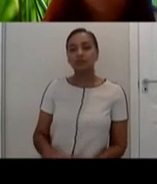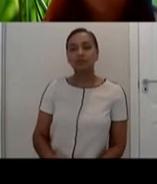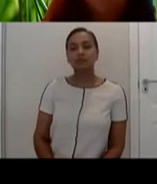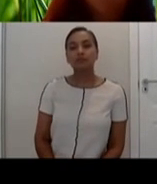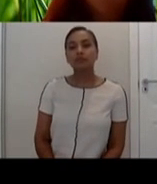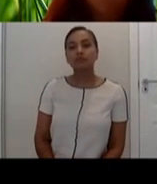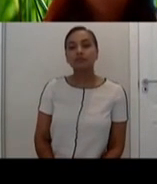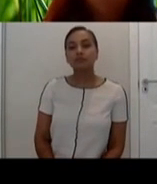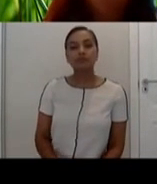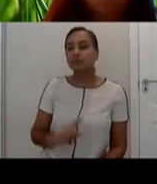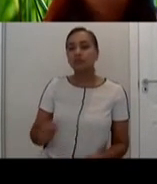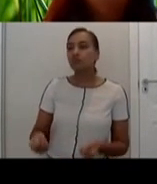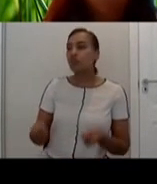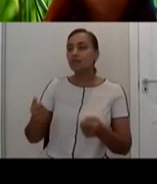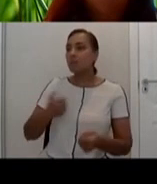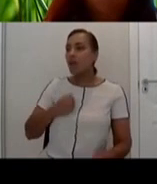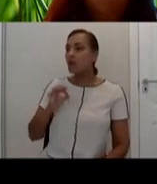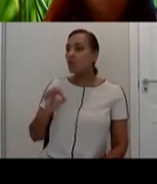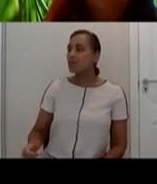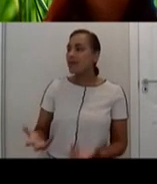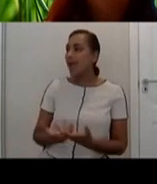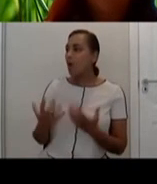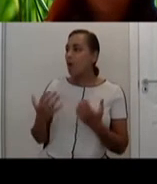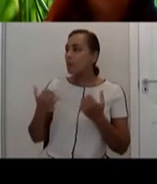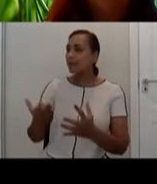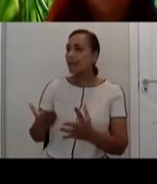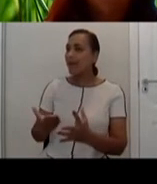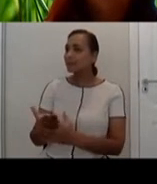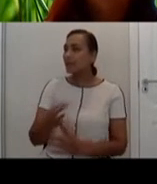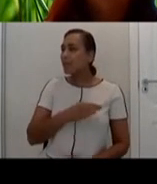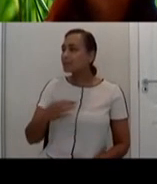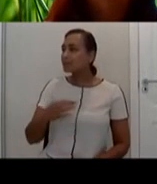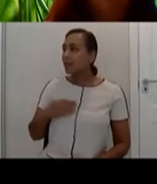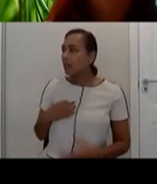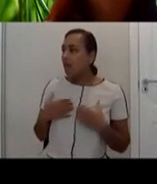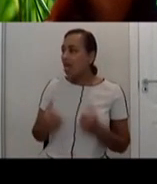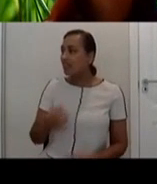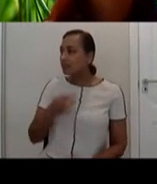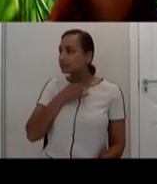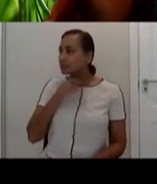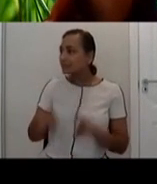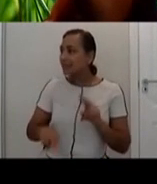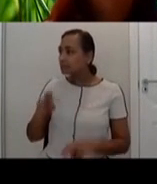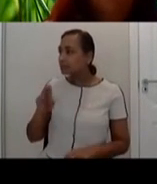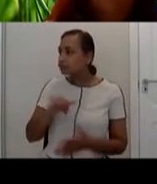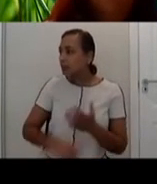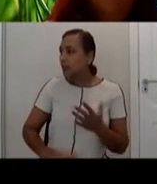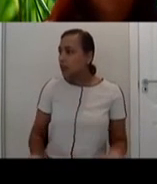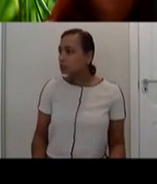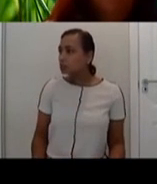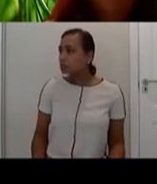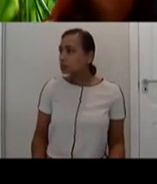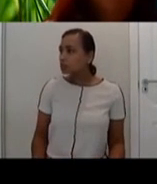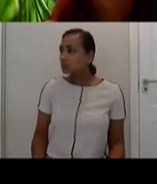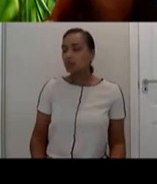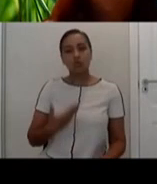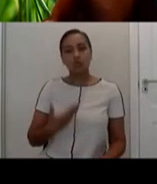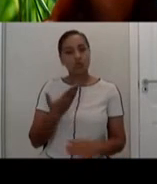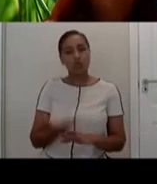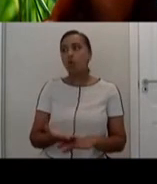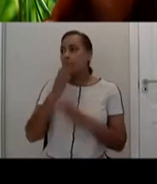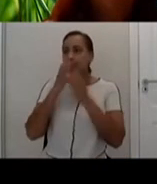Disappointed you didn't raise my question on how the public can access the medical health risk assessment report on the wearing